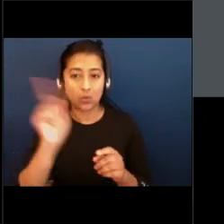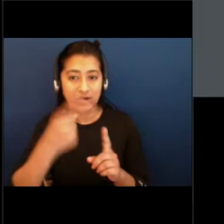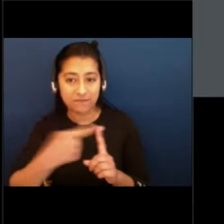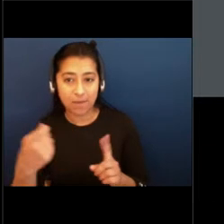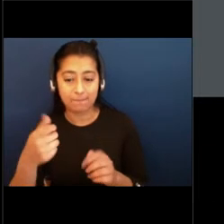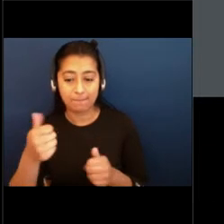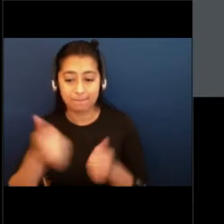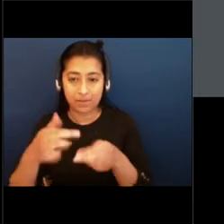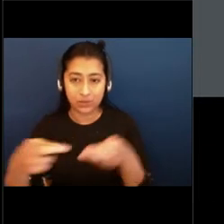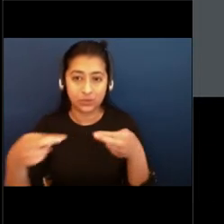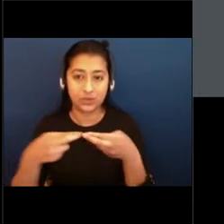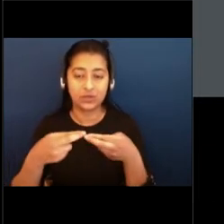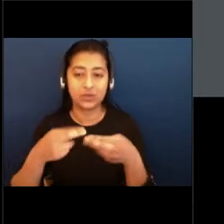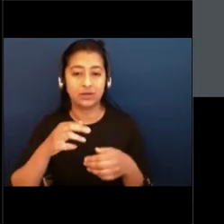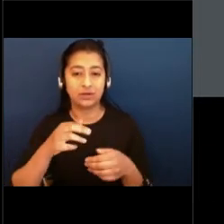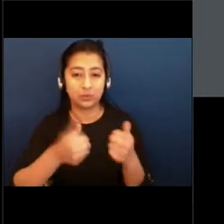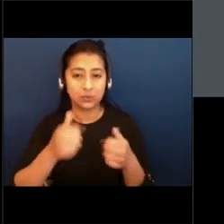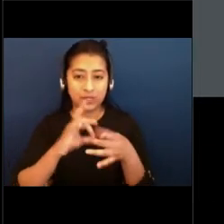their relationships?